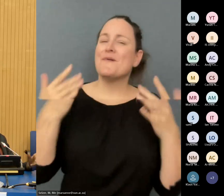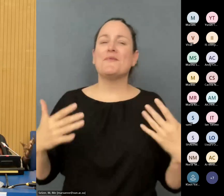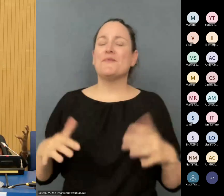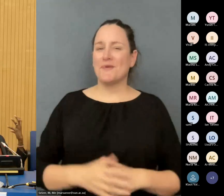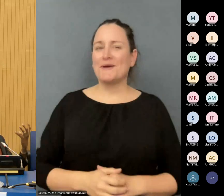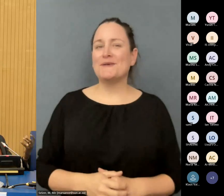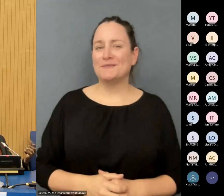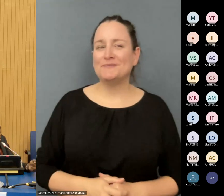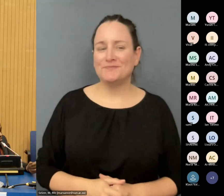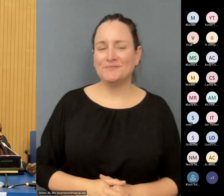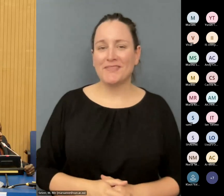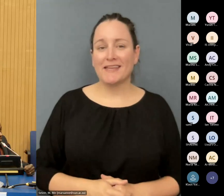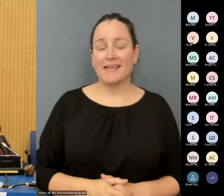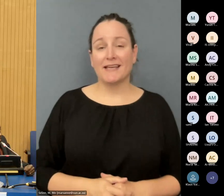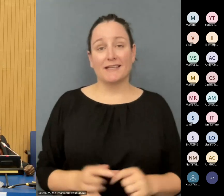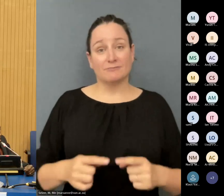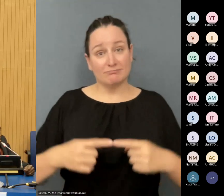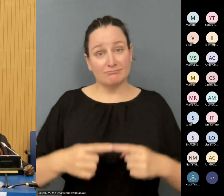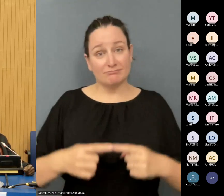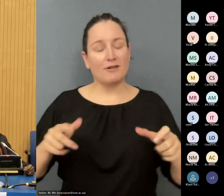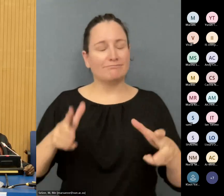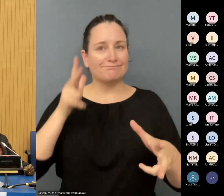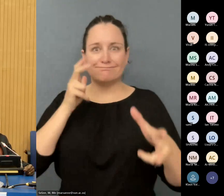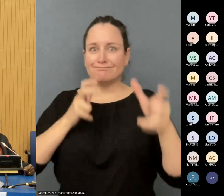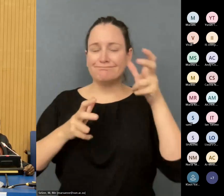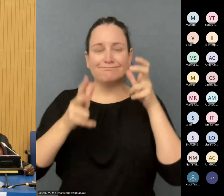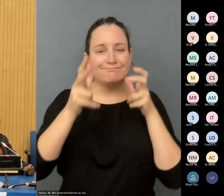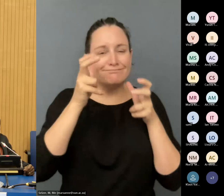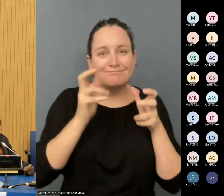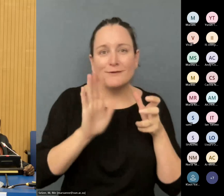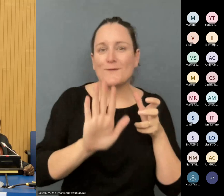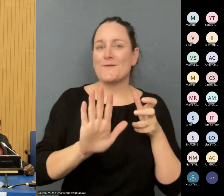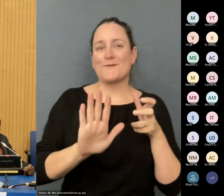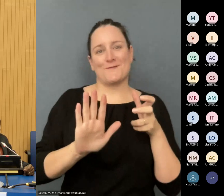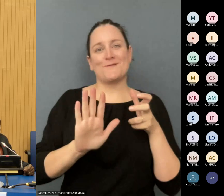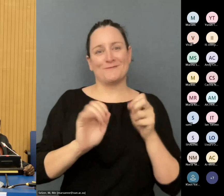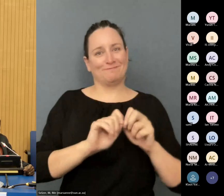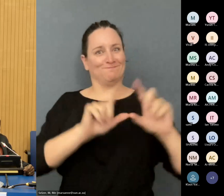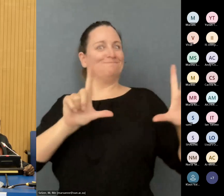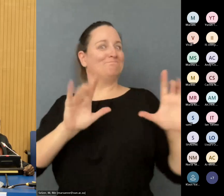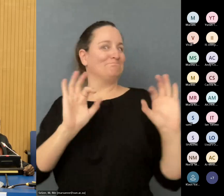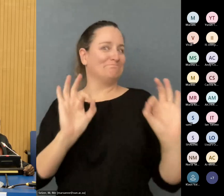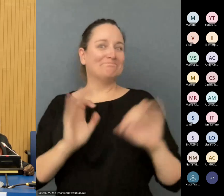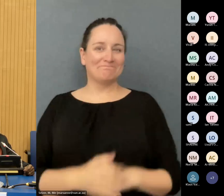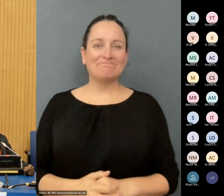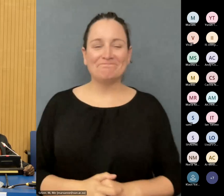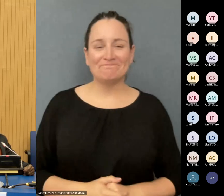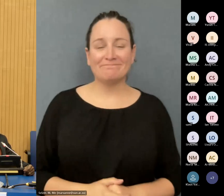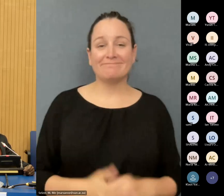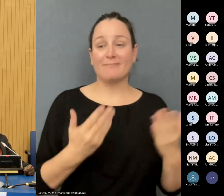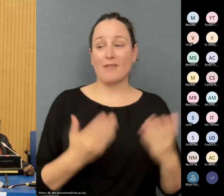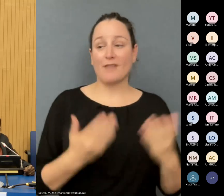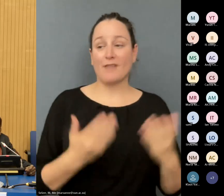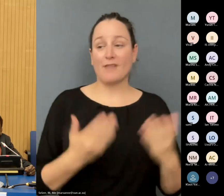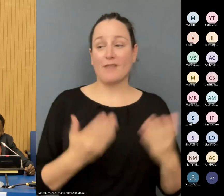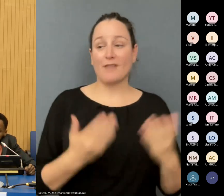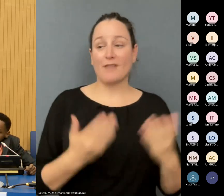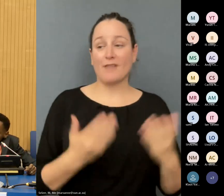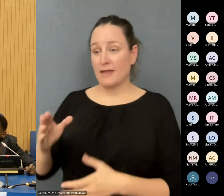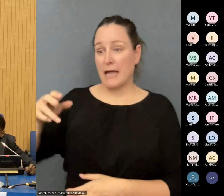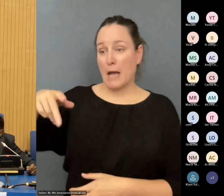were all very consumed by that animation. So we're going to go next to Pedro from Boost